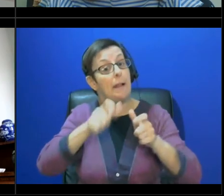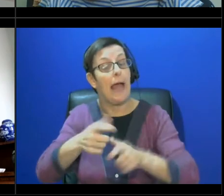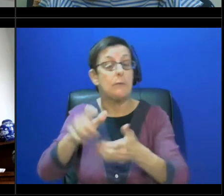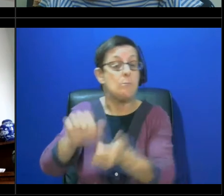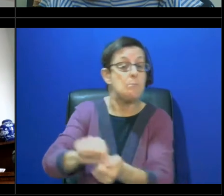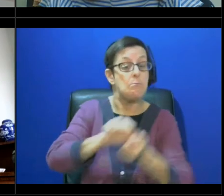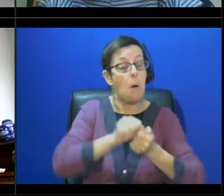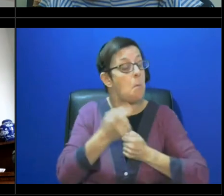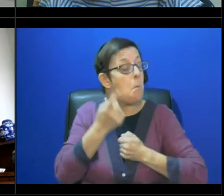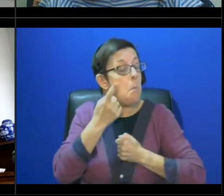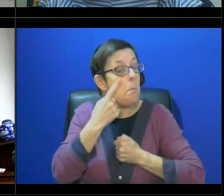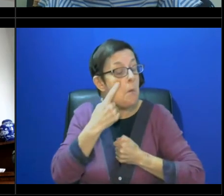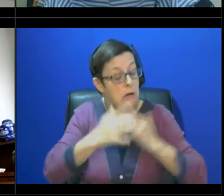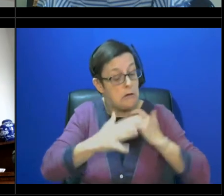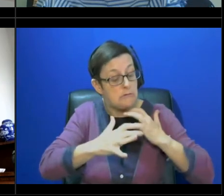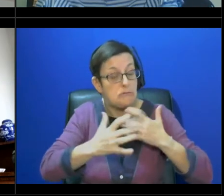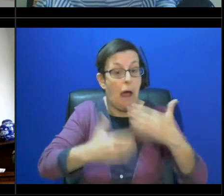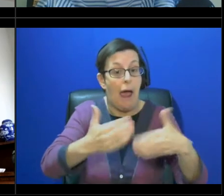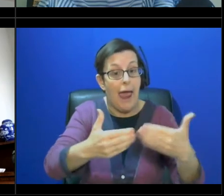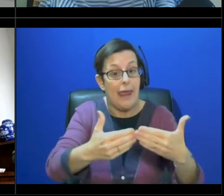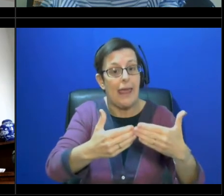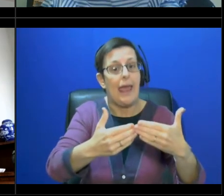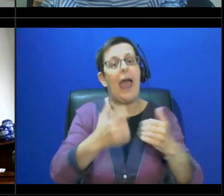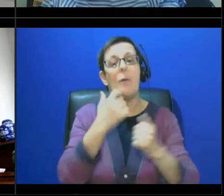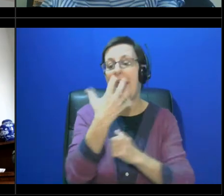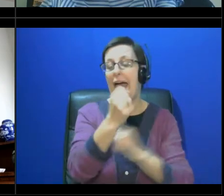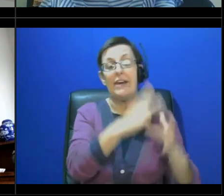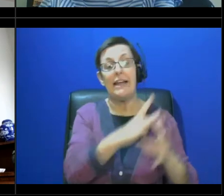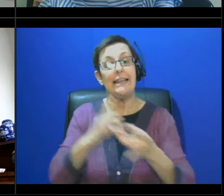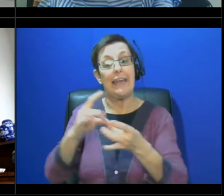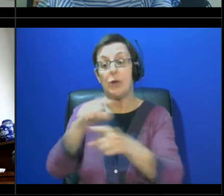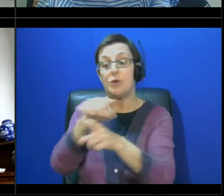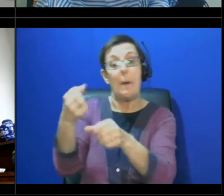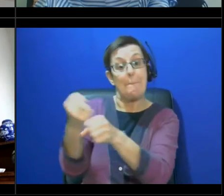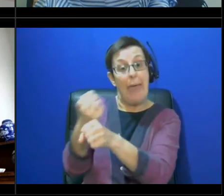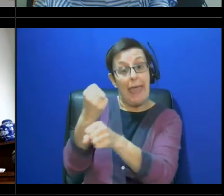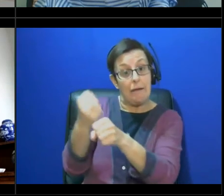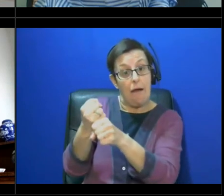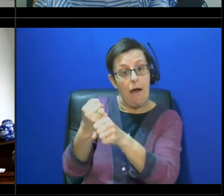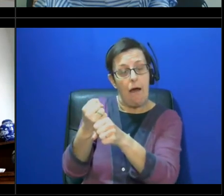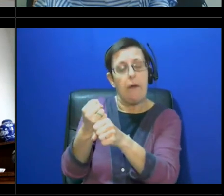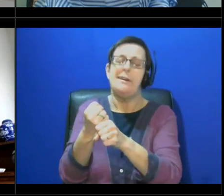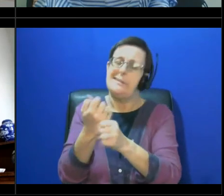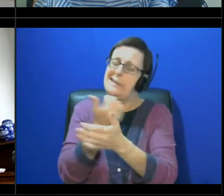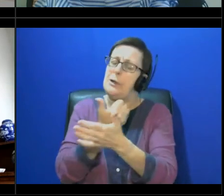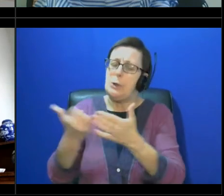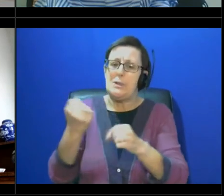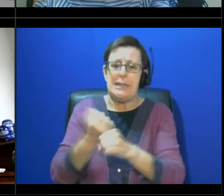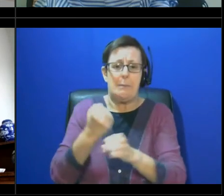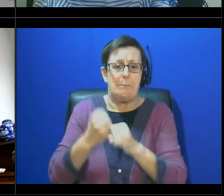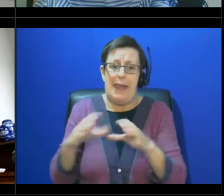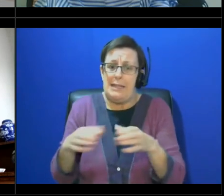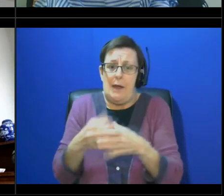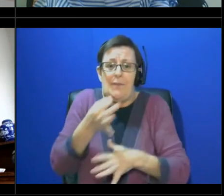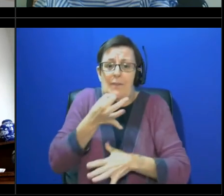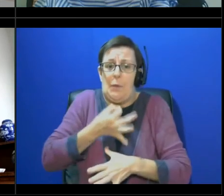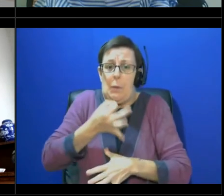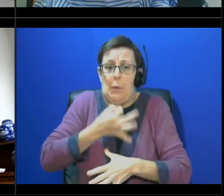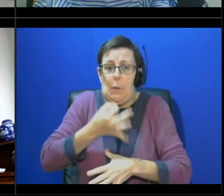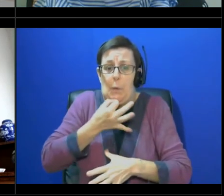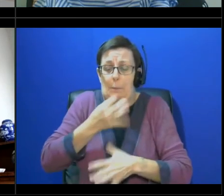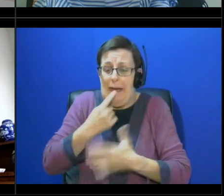have links with makers who can make things for you. They are generally made in small numbers and by artisan